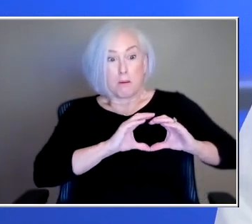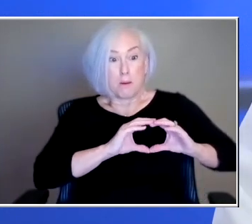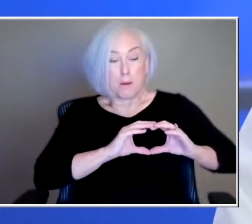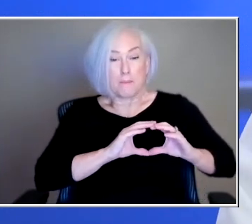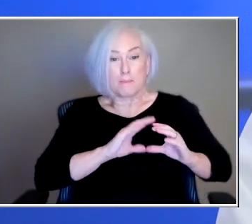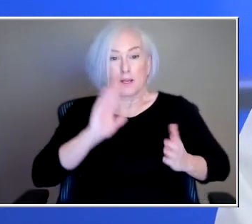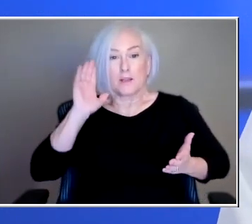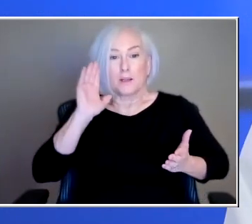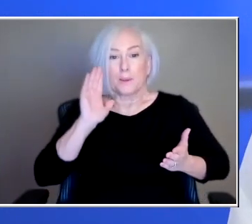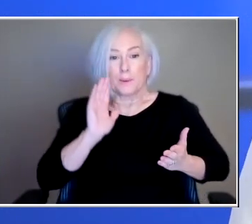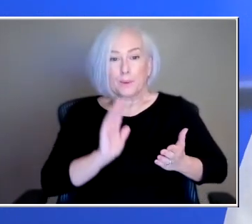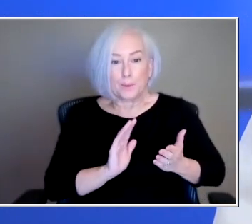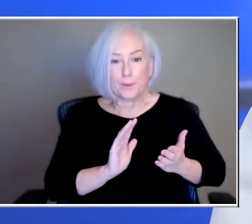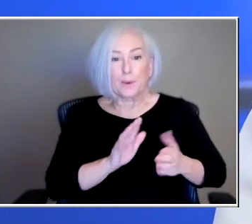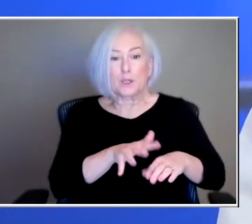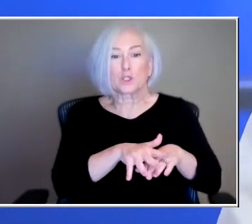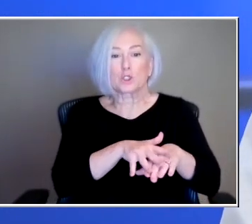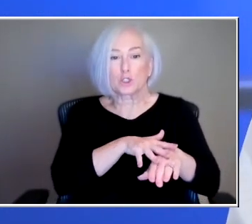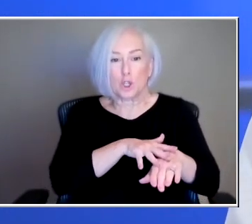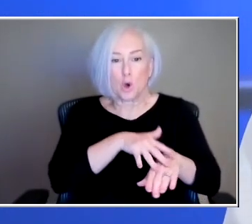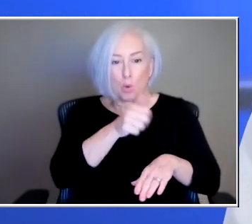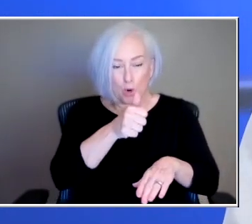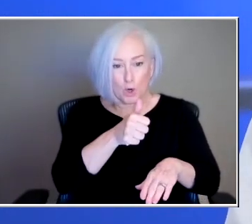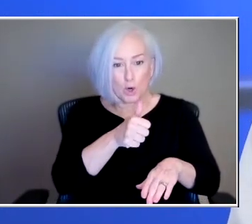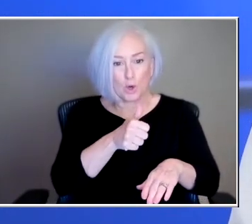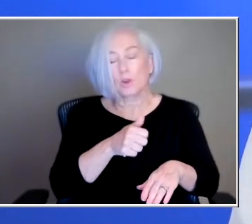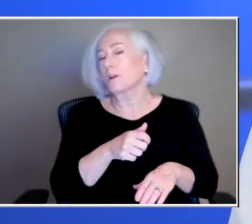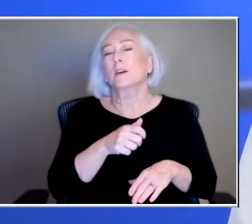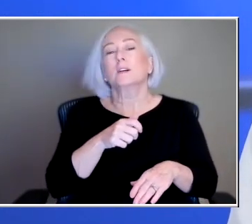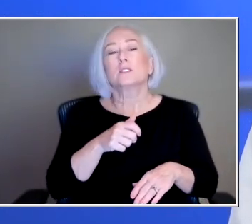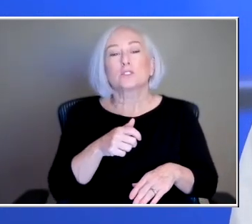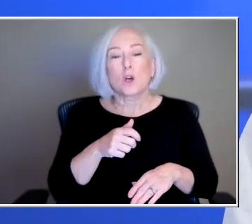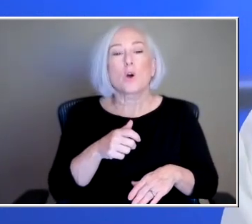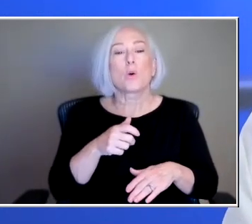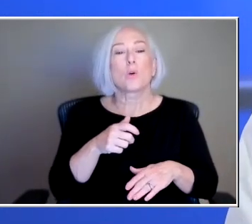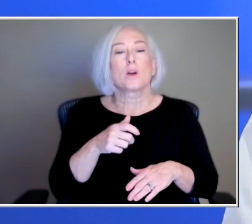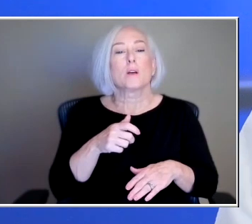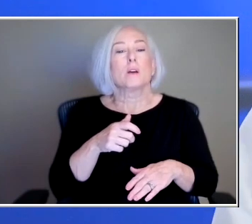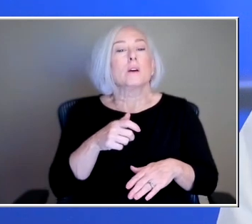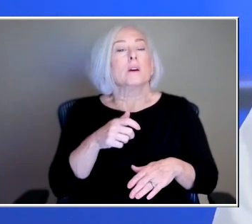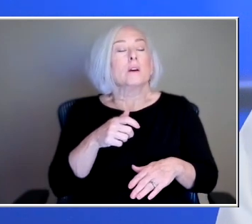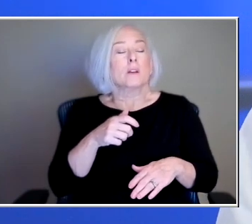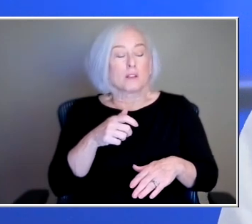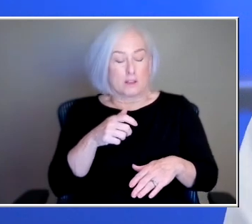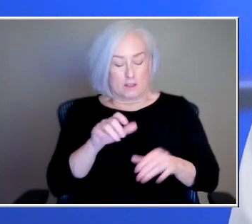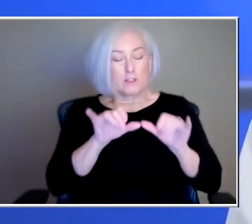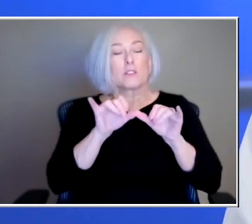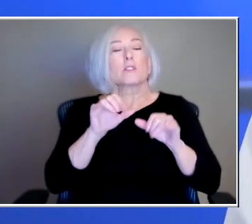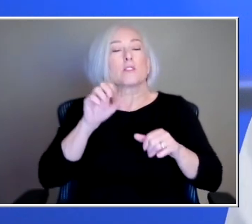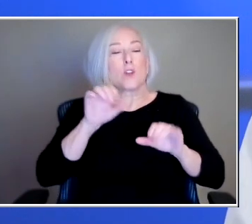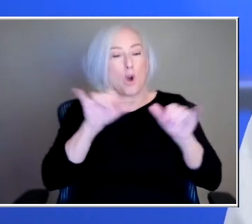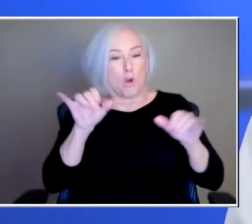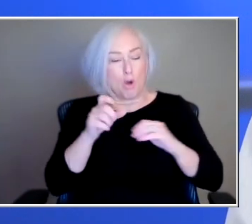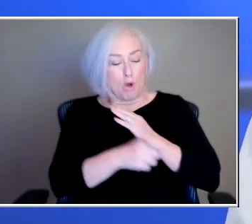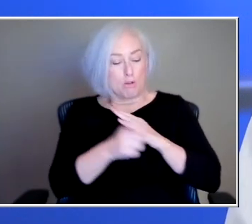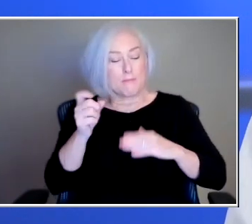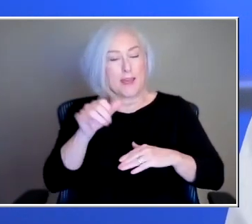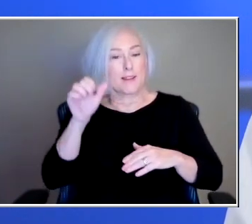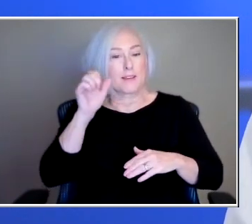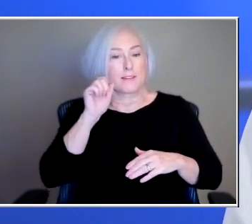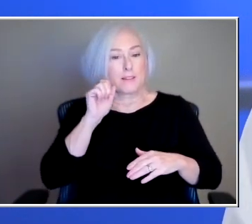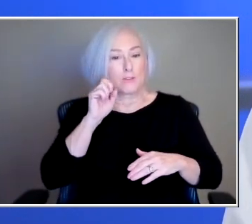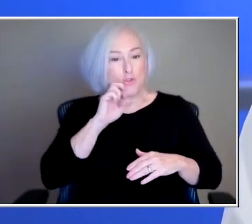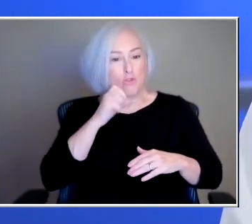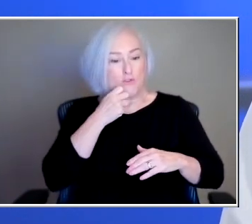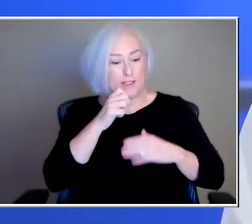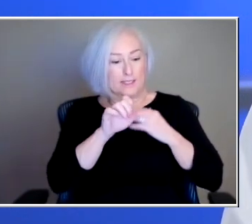kind of sympathetic part of the autonomic nervous system is activated. It hits those beta receptors and causes that really fast heart rate. And